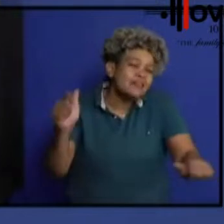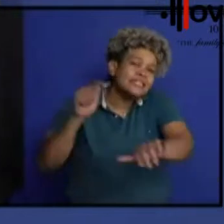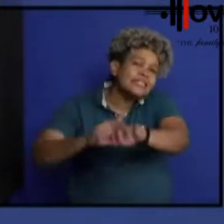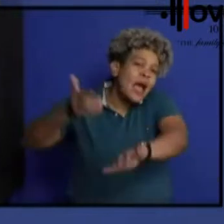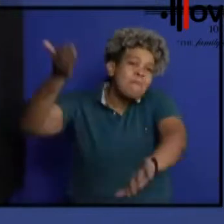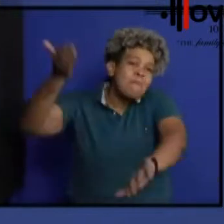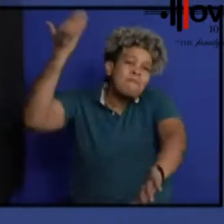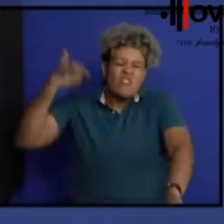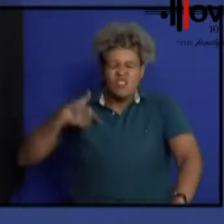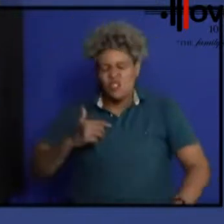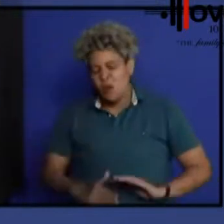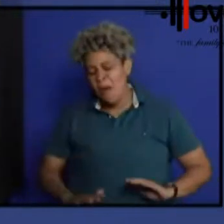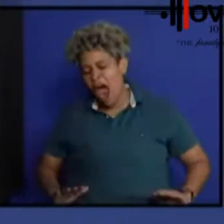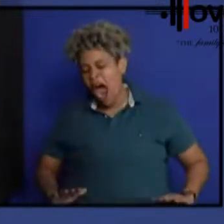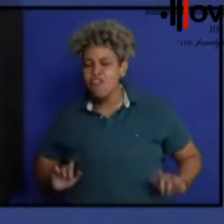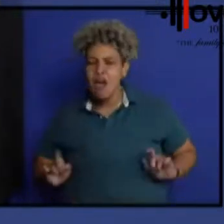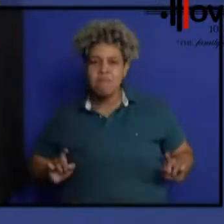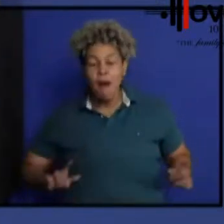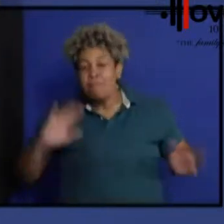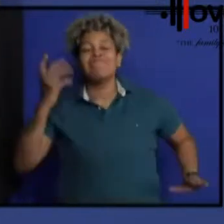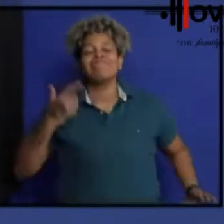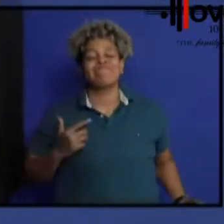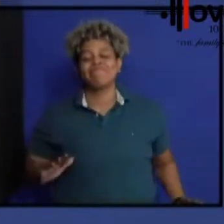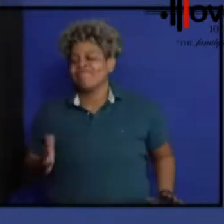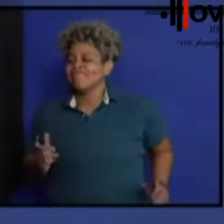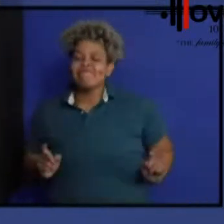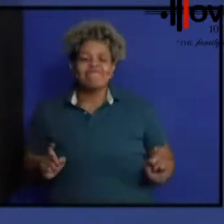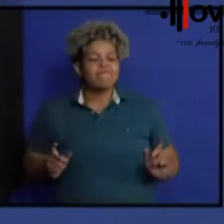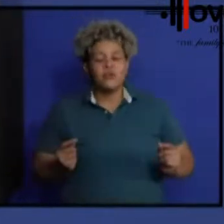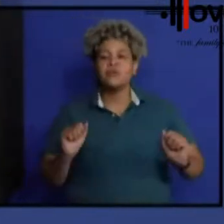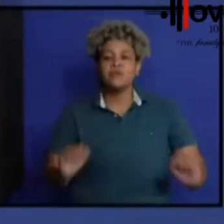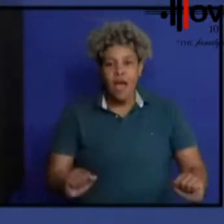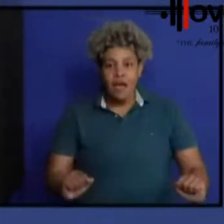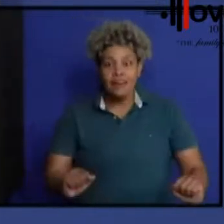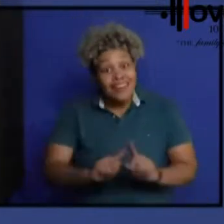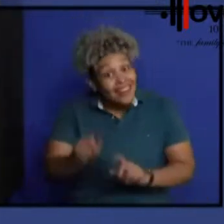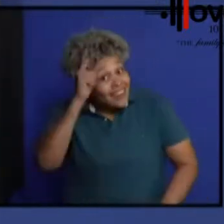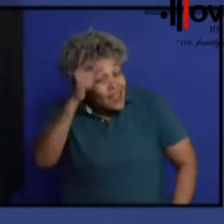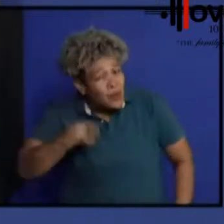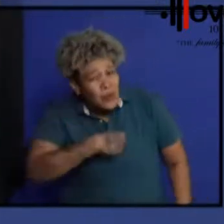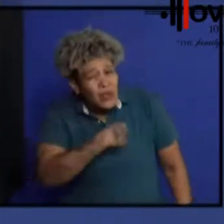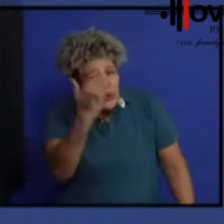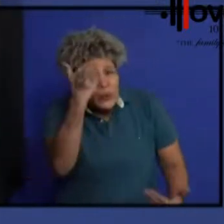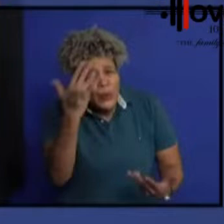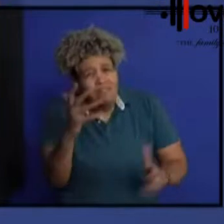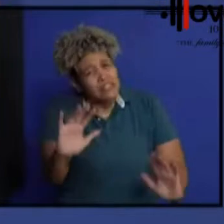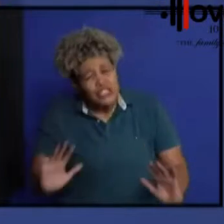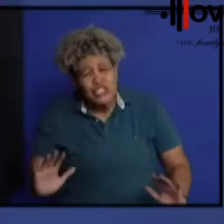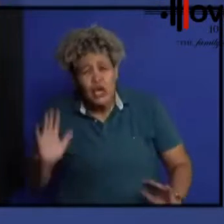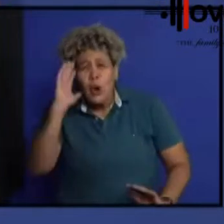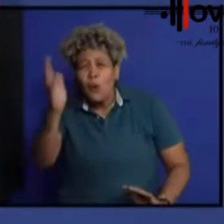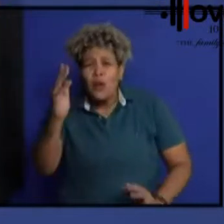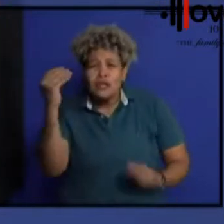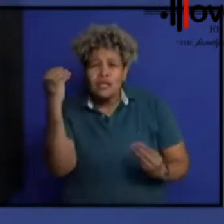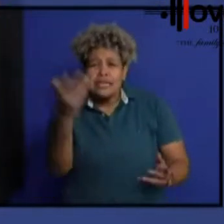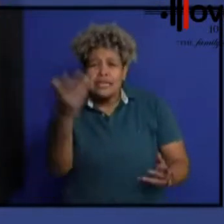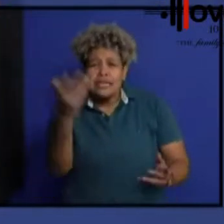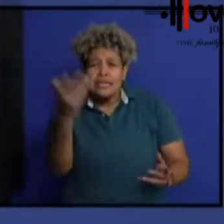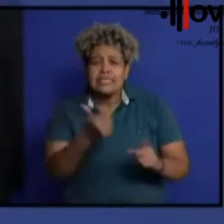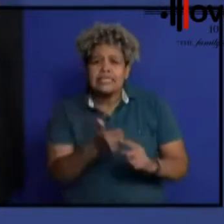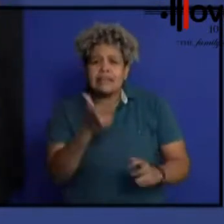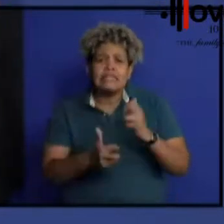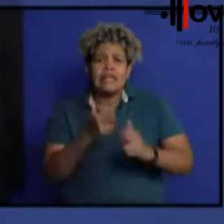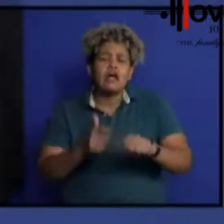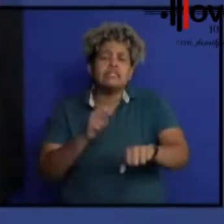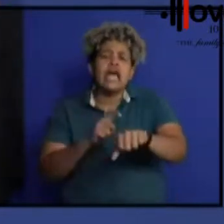our history to handle these shocks. Nevertheless, we know that it will bring difficult times during